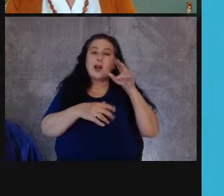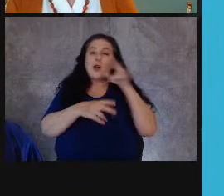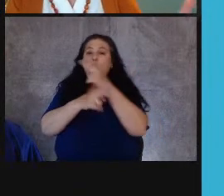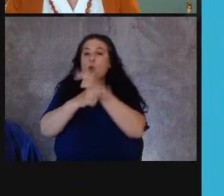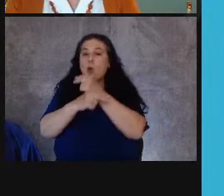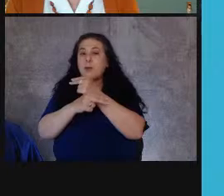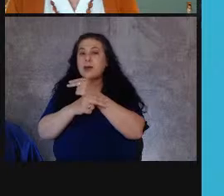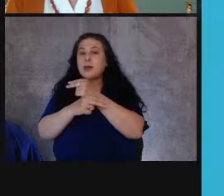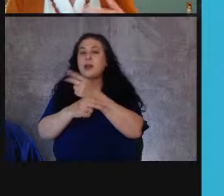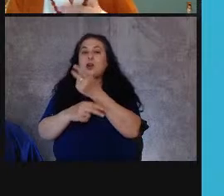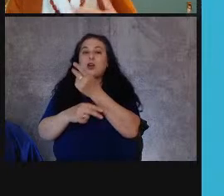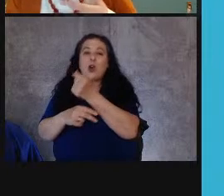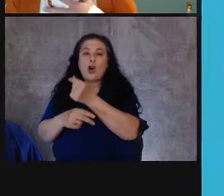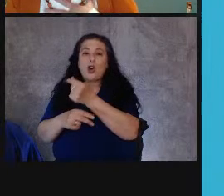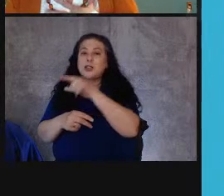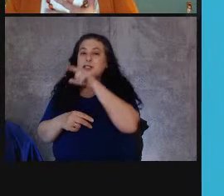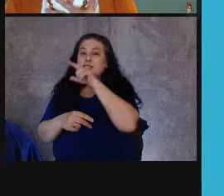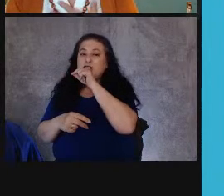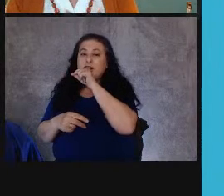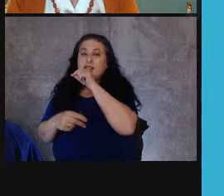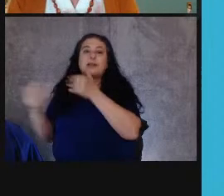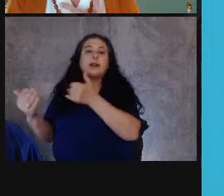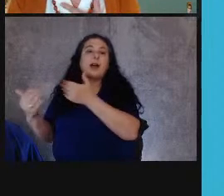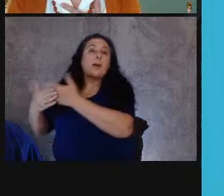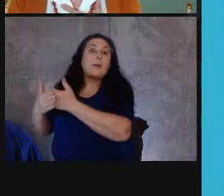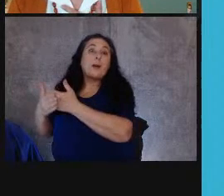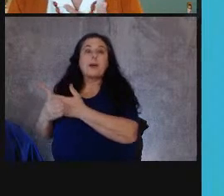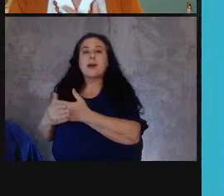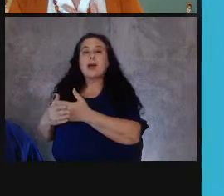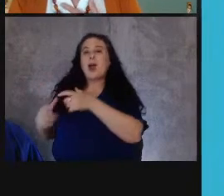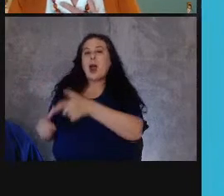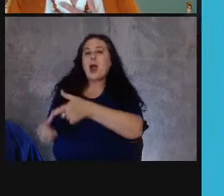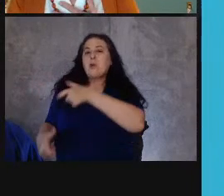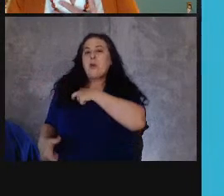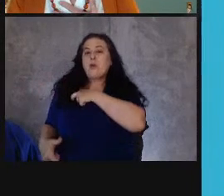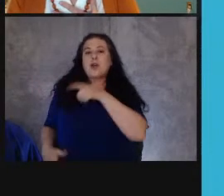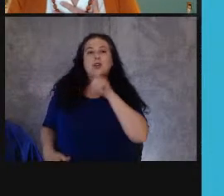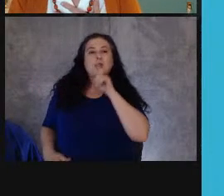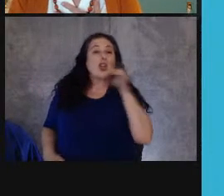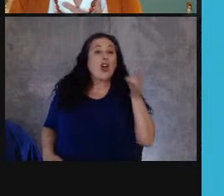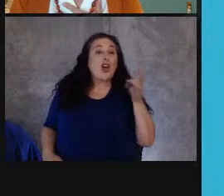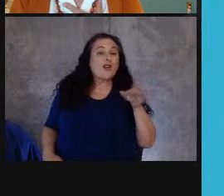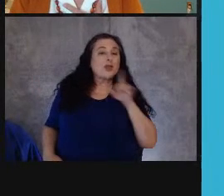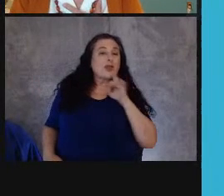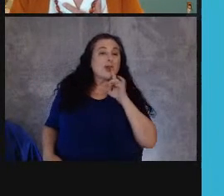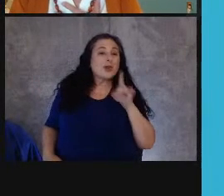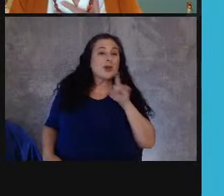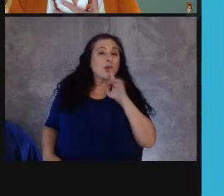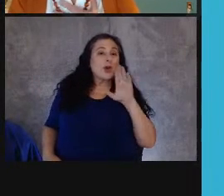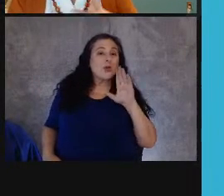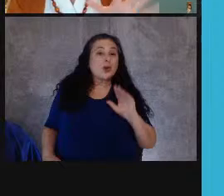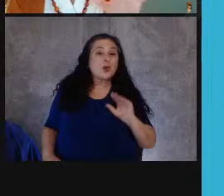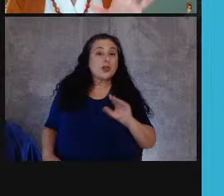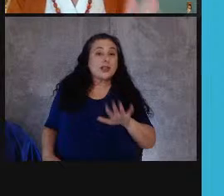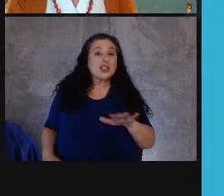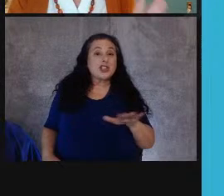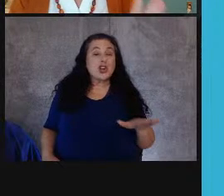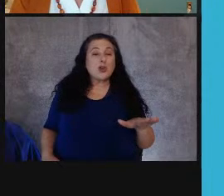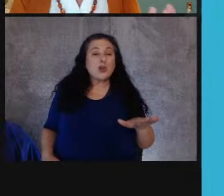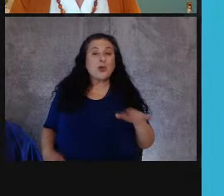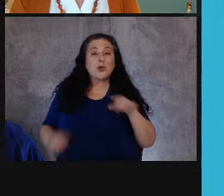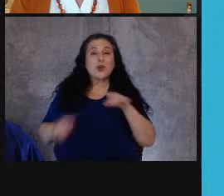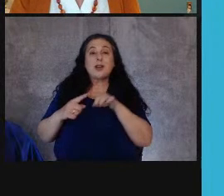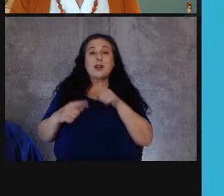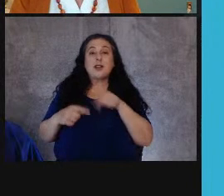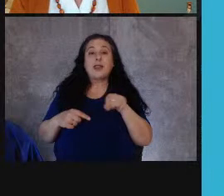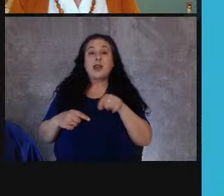prize chicken and then a prize baby. So we would look at that and say, oh my gosh, that's really awful. Are you really reducing these children